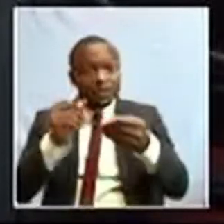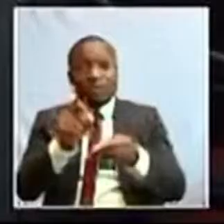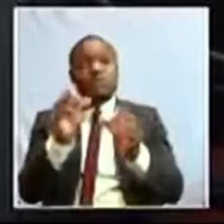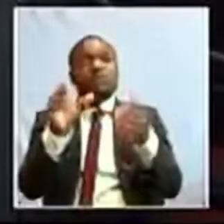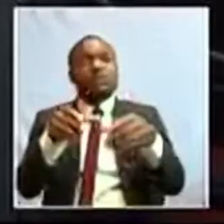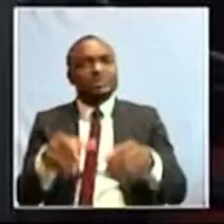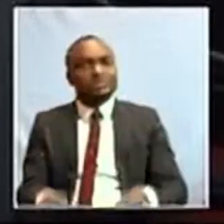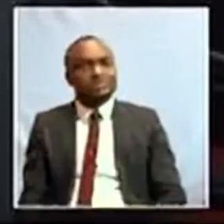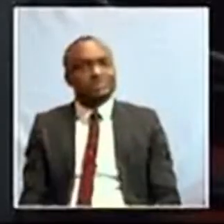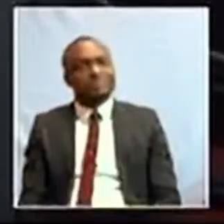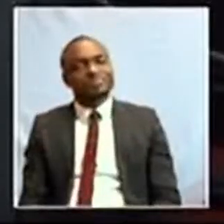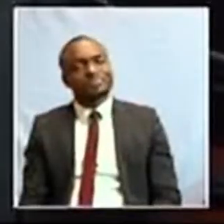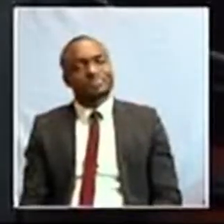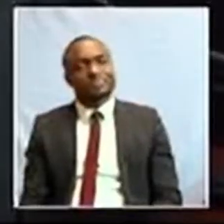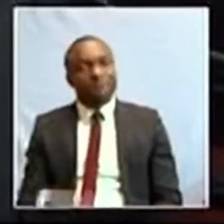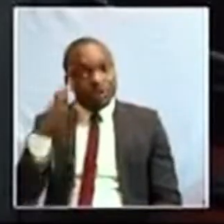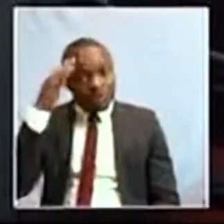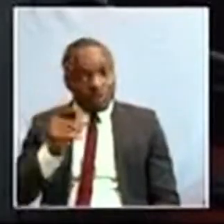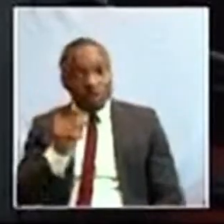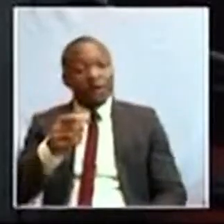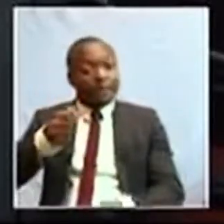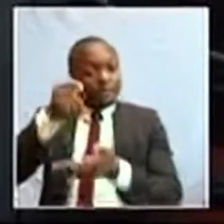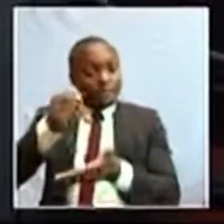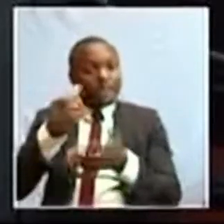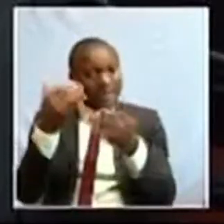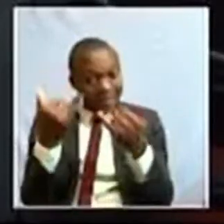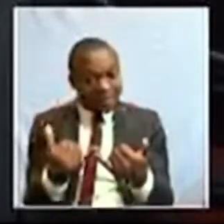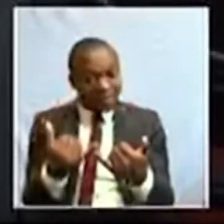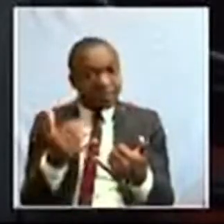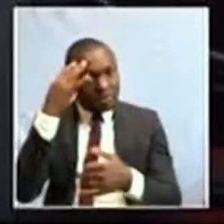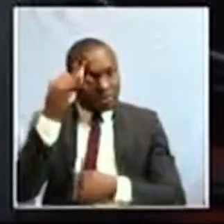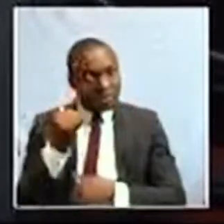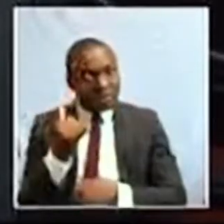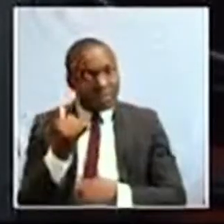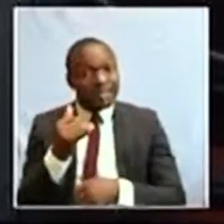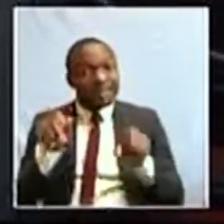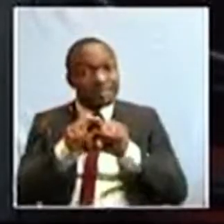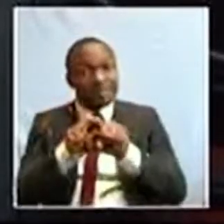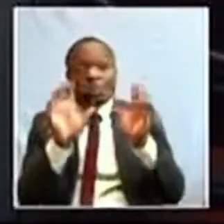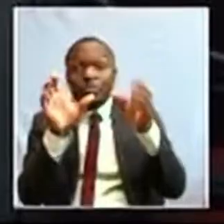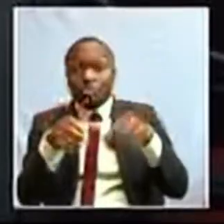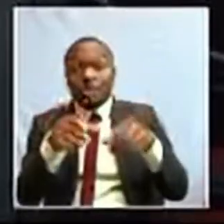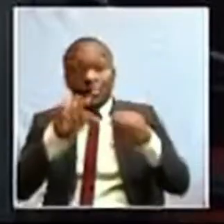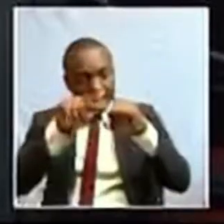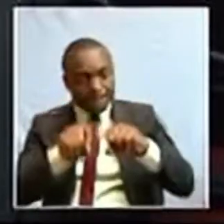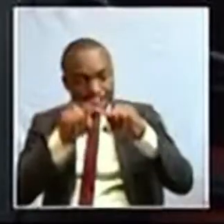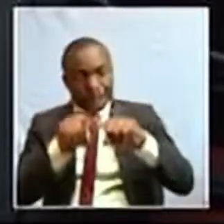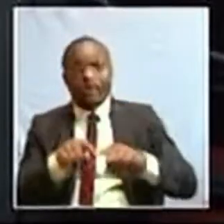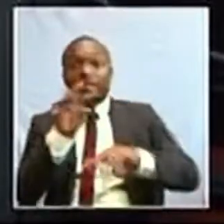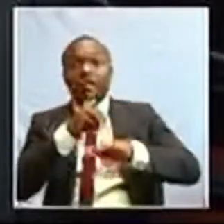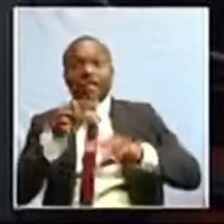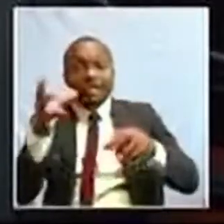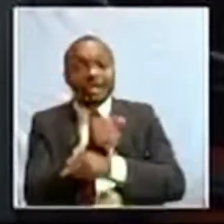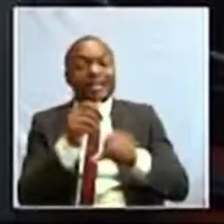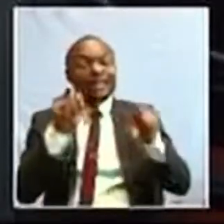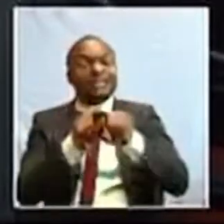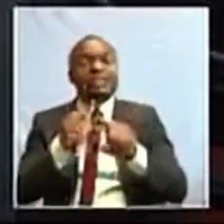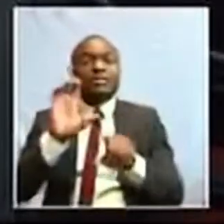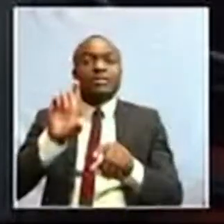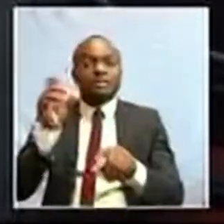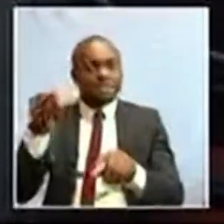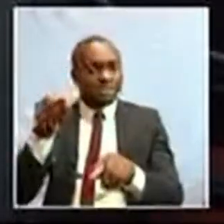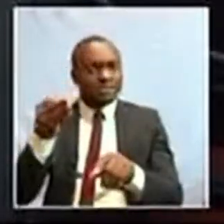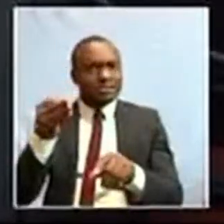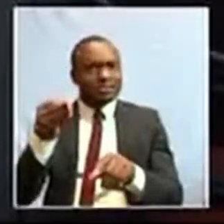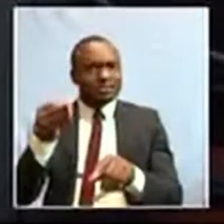council. Why are you budgeting now, when the same council you are depending on is getting the same CDF as